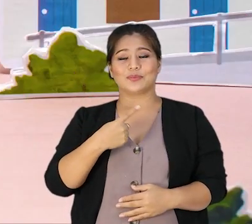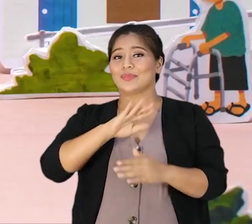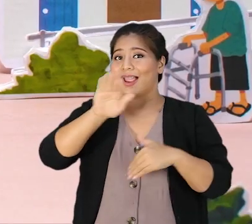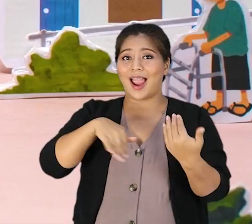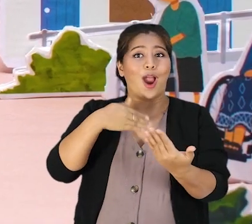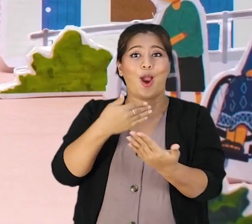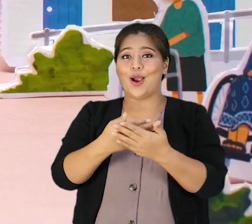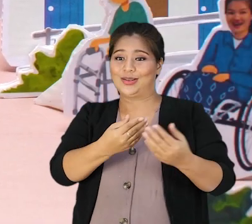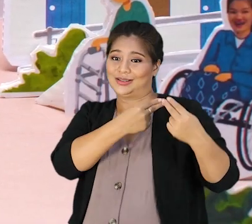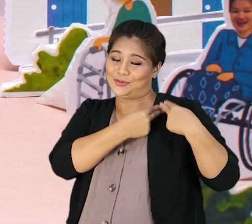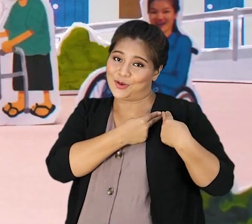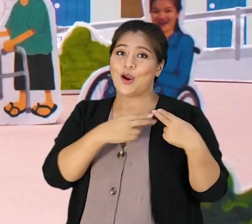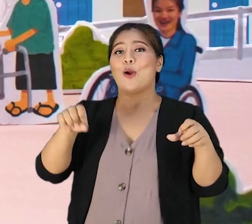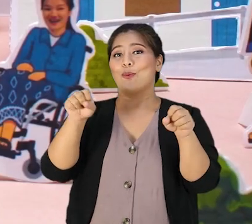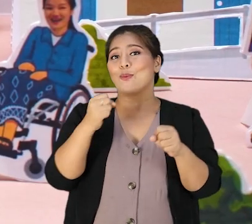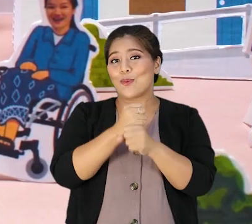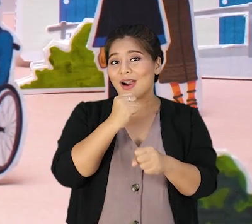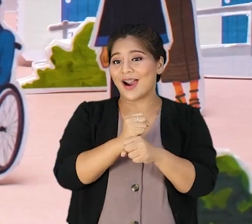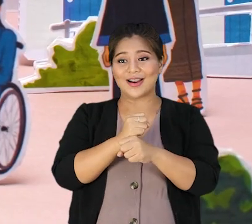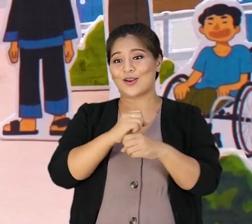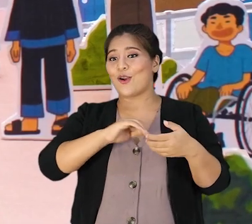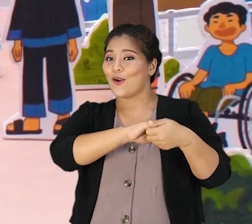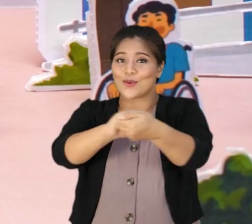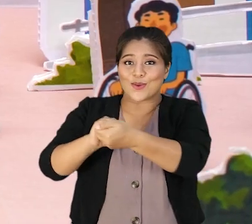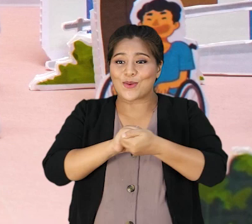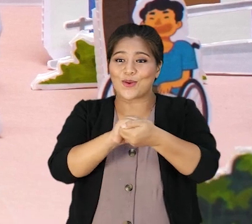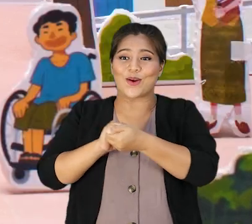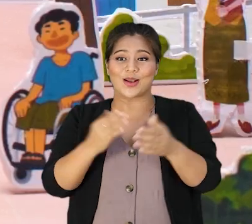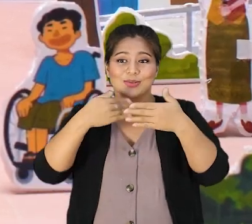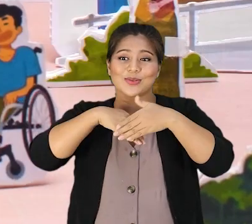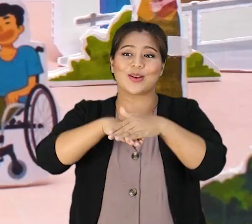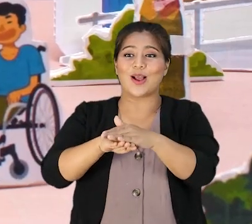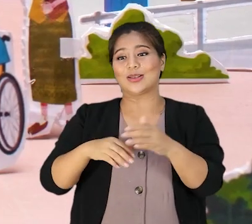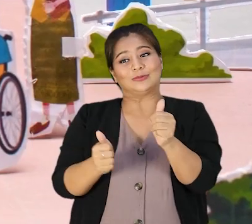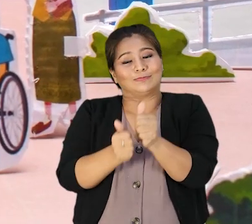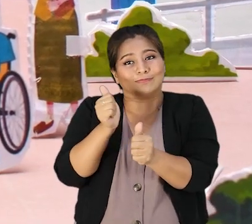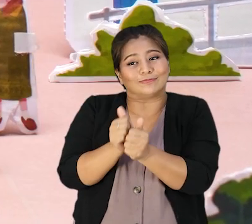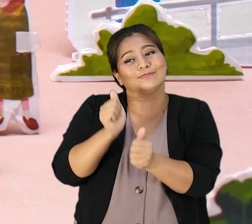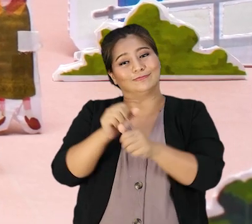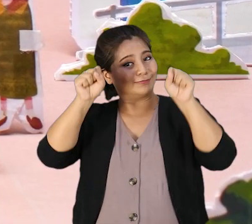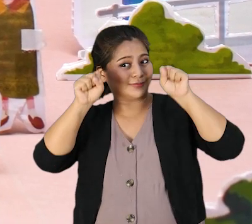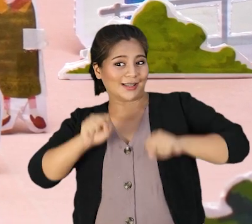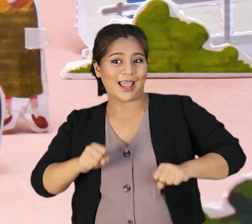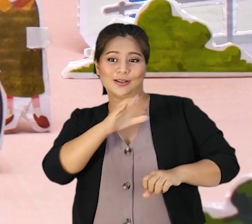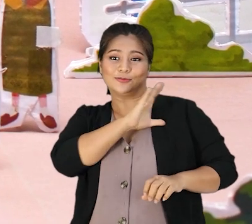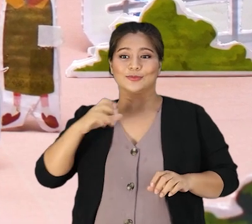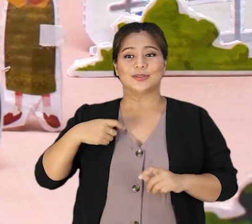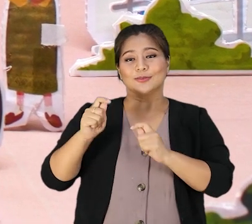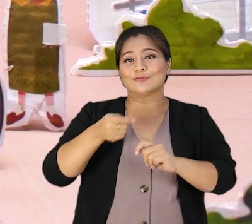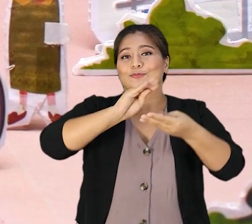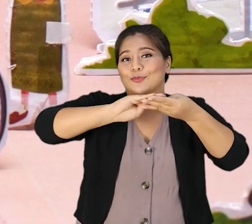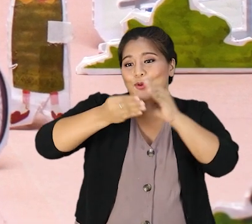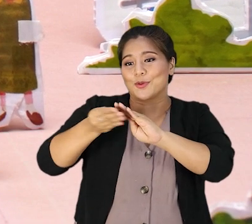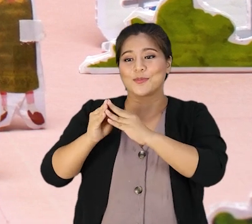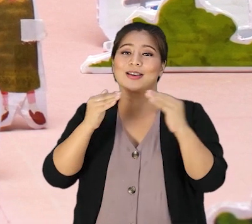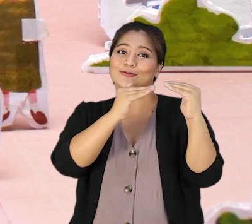alone. Everyone is responsible for working together to break down barriers and promote inclusion so that everyone can participate